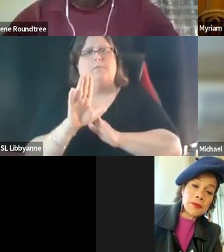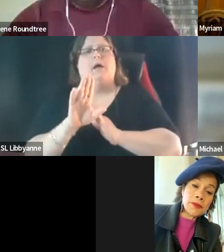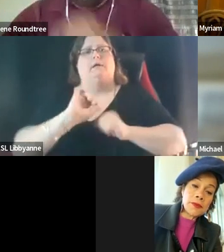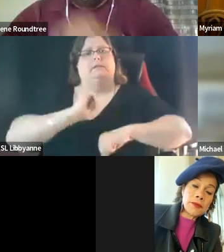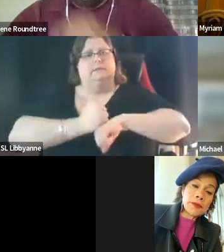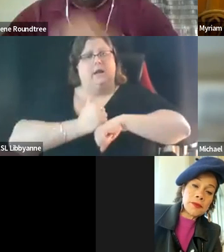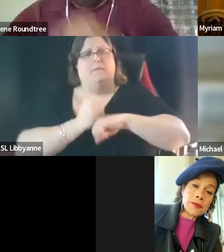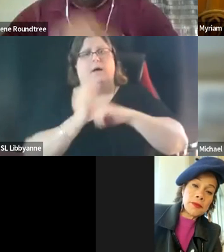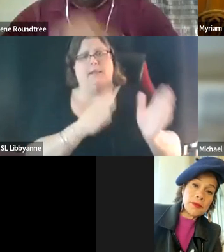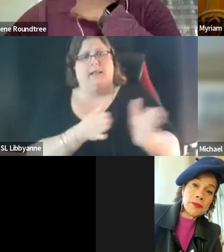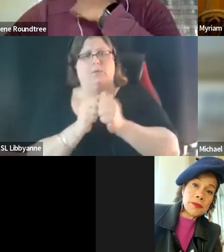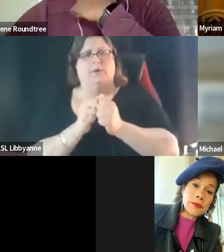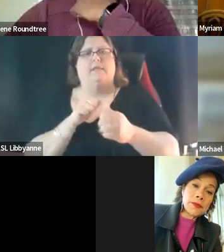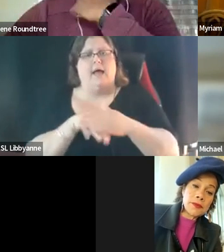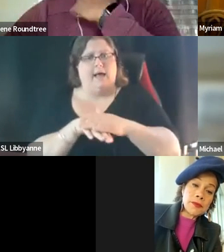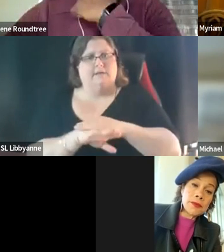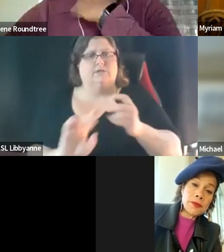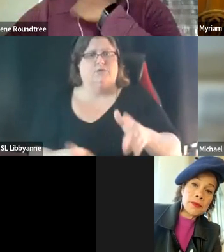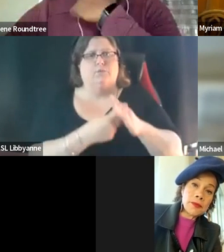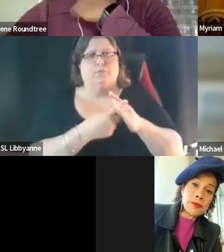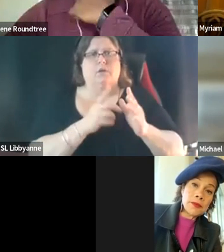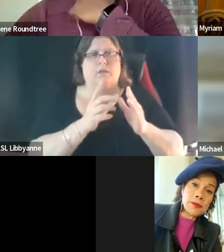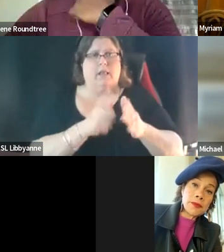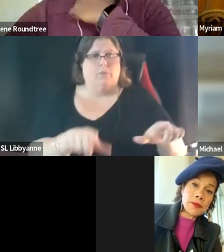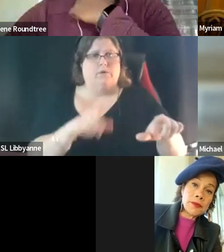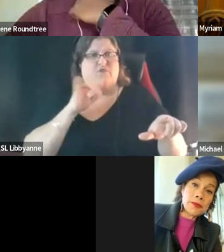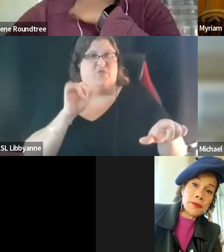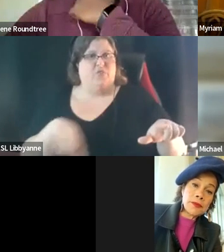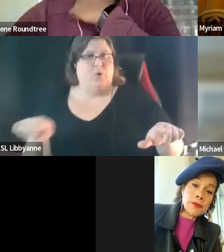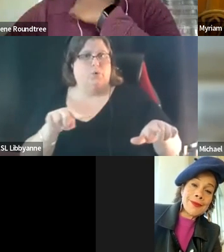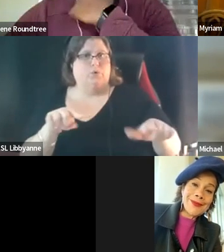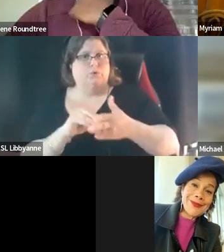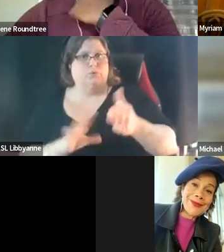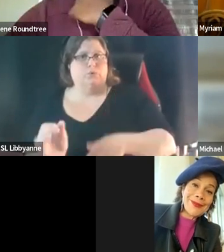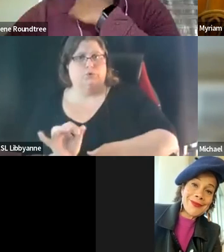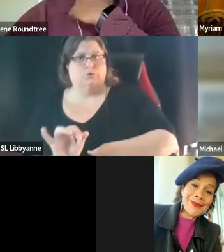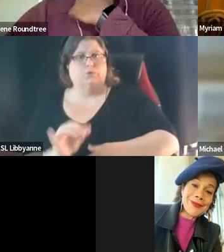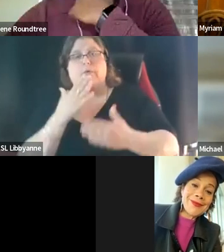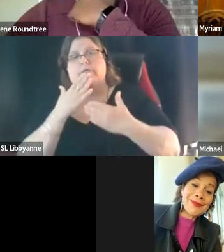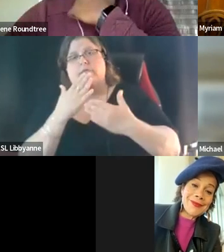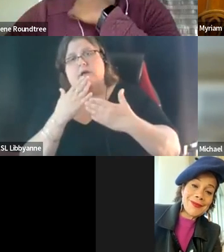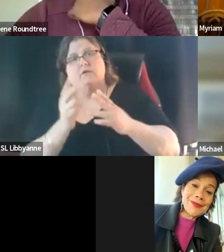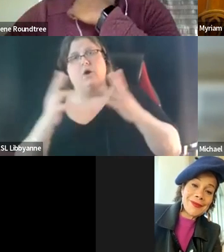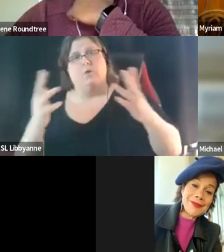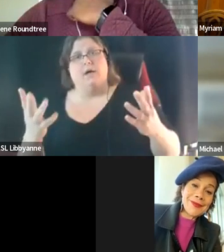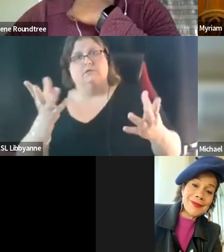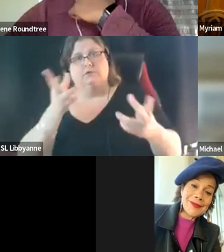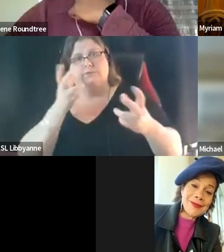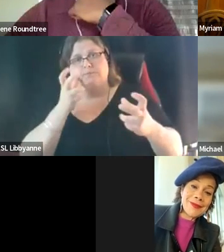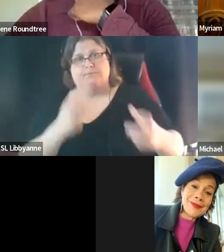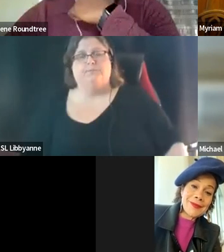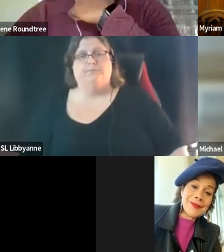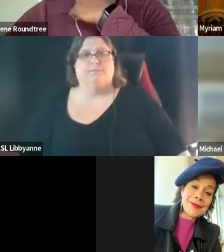plan with access for native language for these students. Thank you very much for hearing me. Thank you,